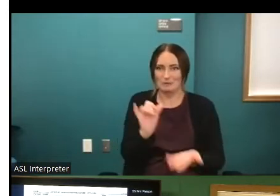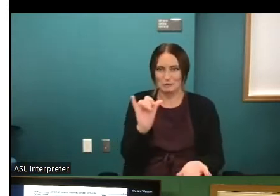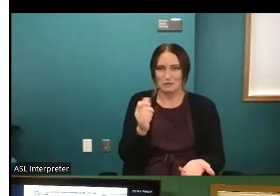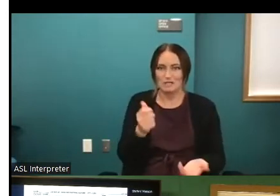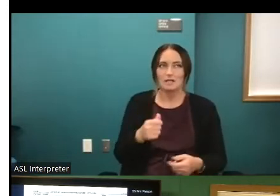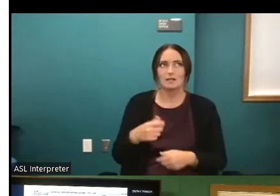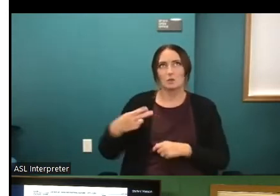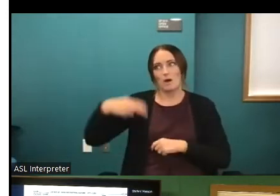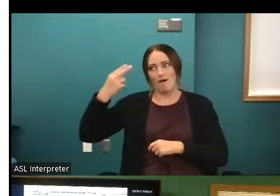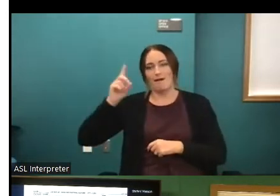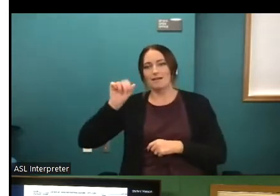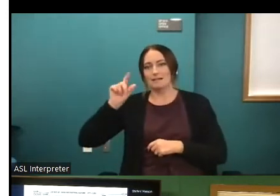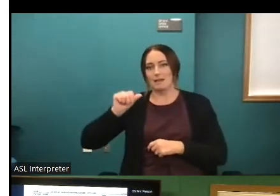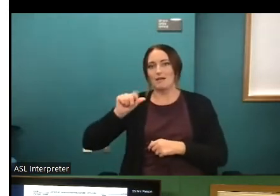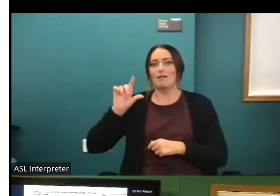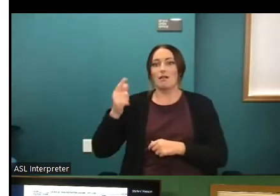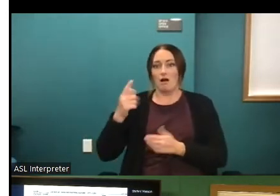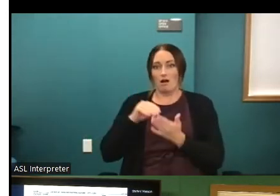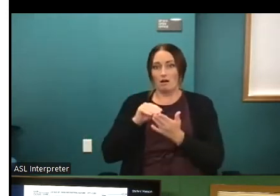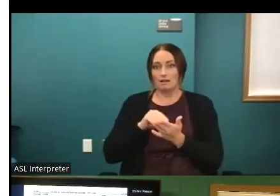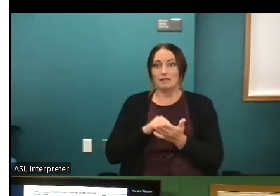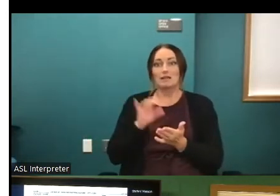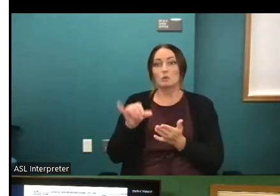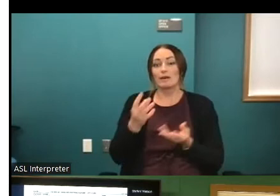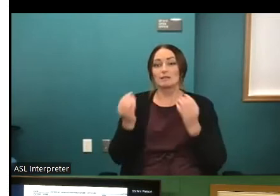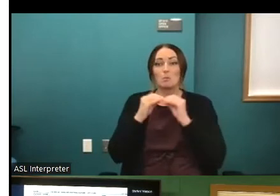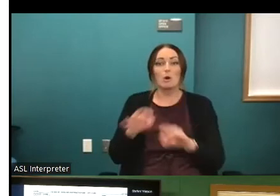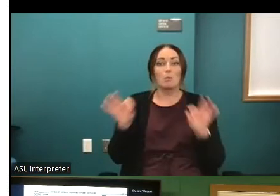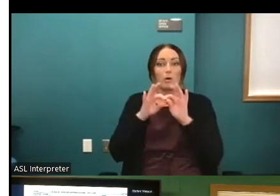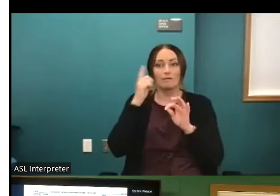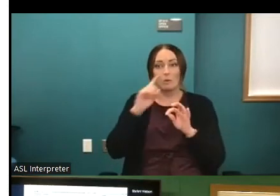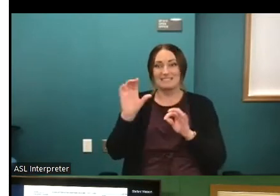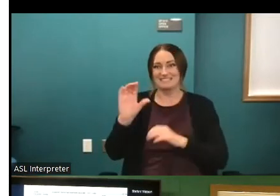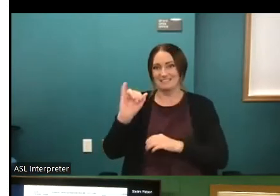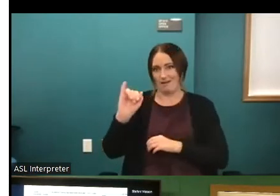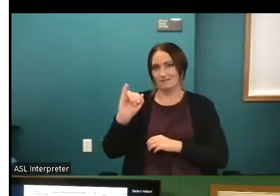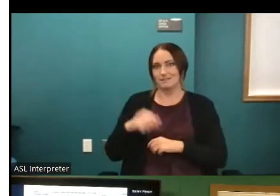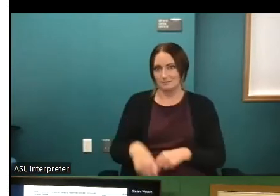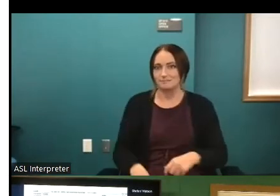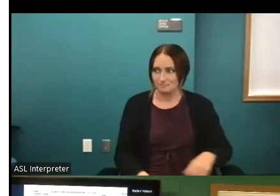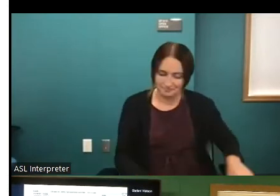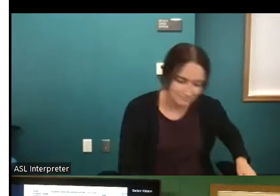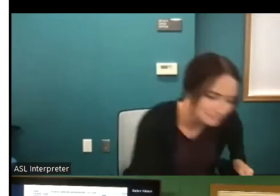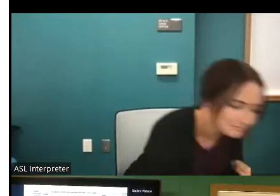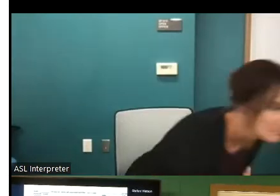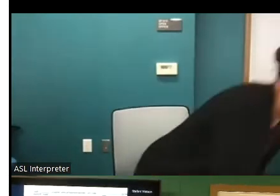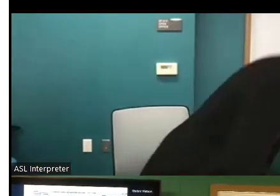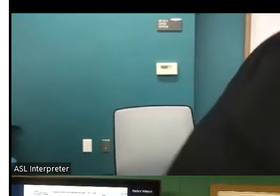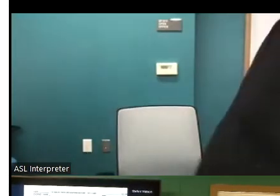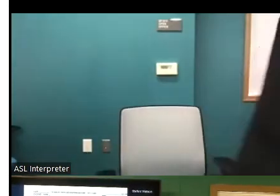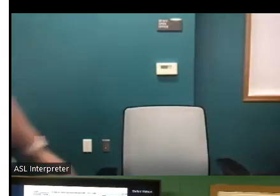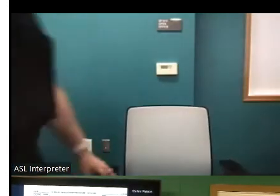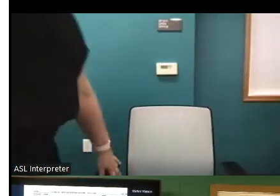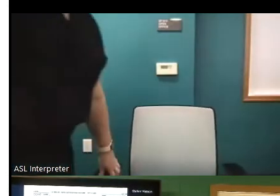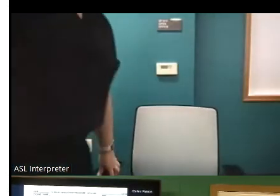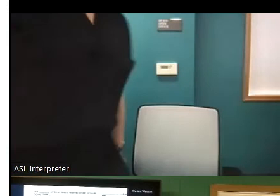high data logging really is even more important for CIs than for hearing aids. I mean, it's important for hearing aids, don't get me wrong.